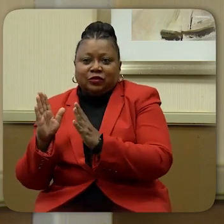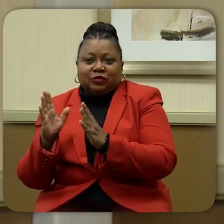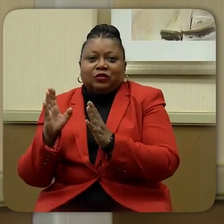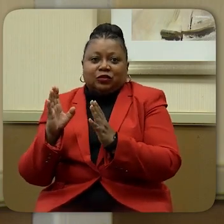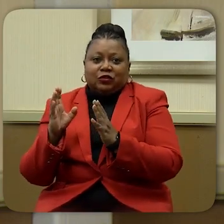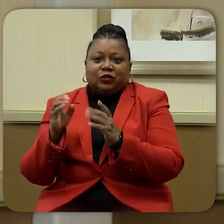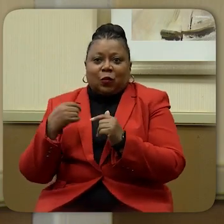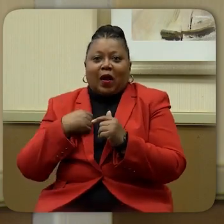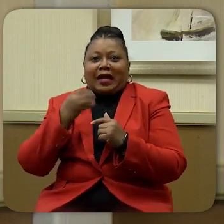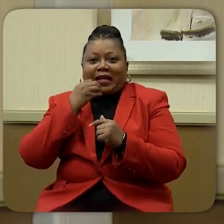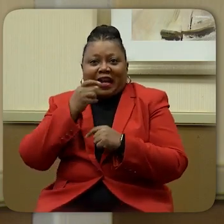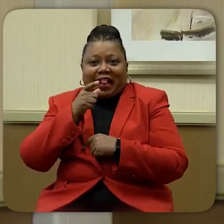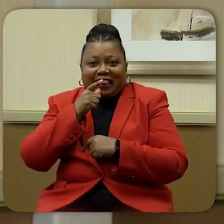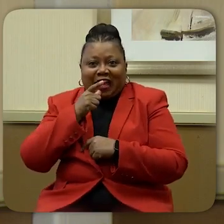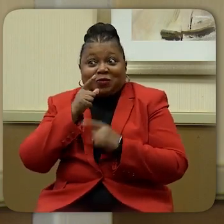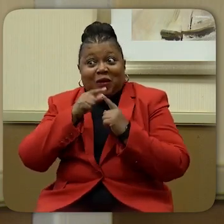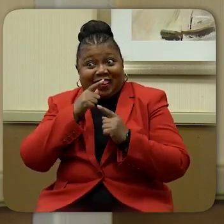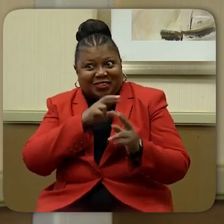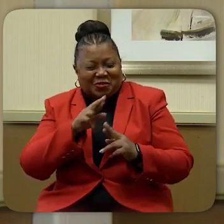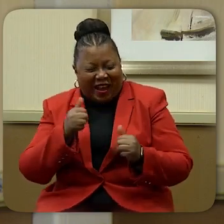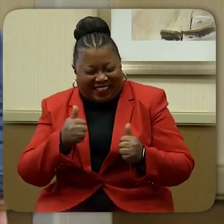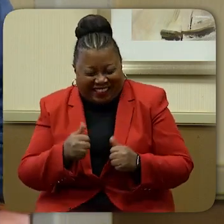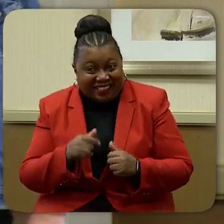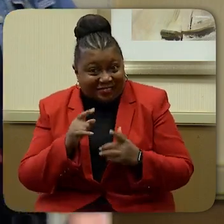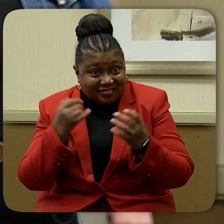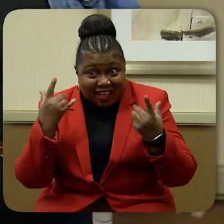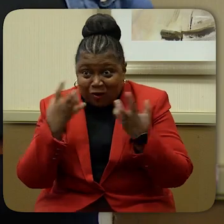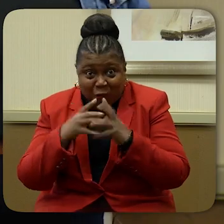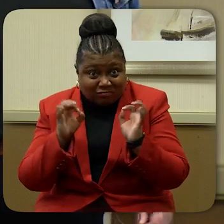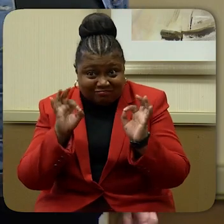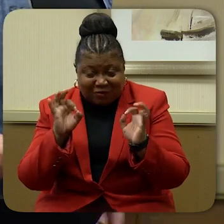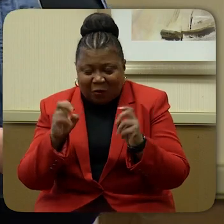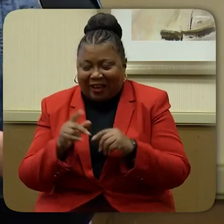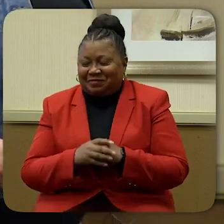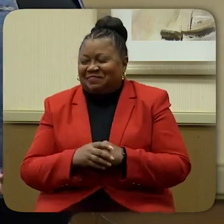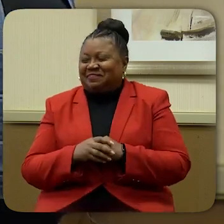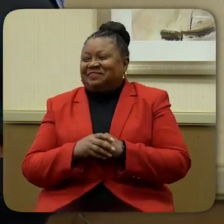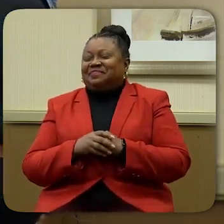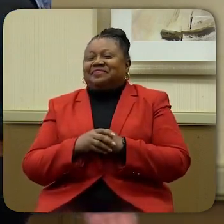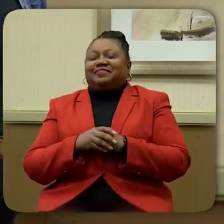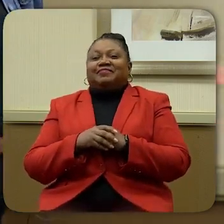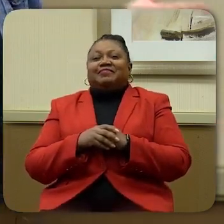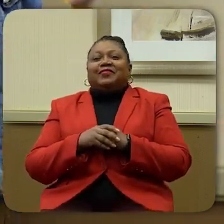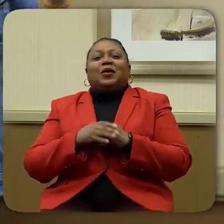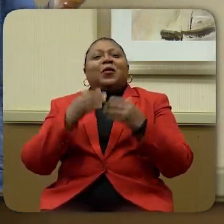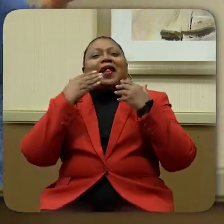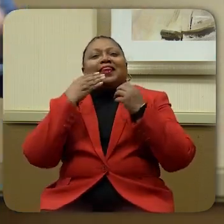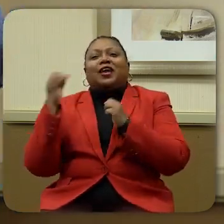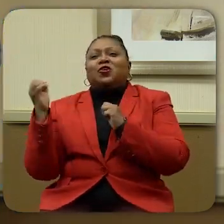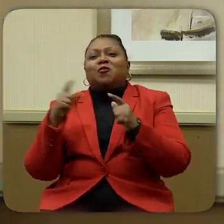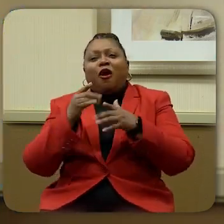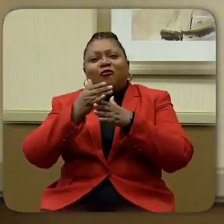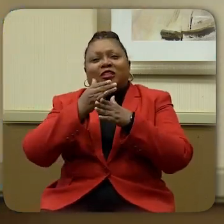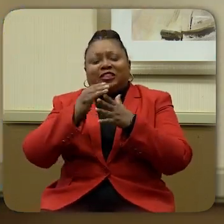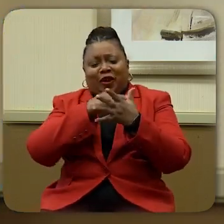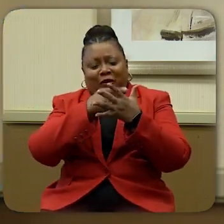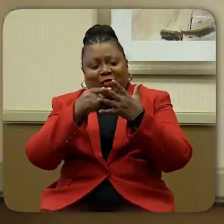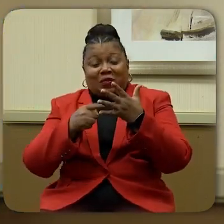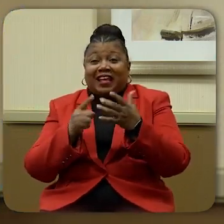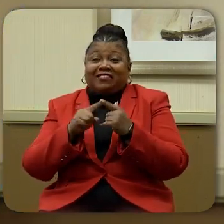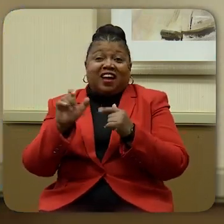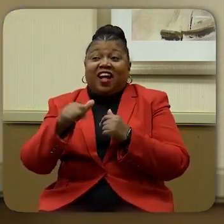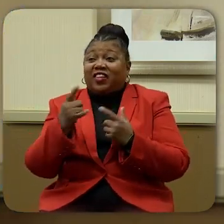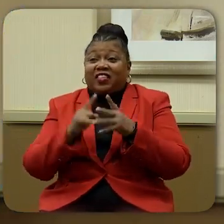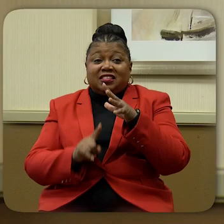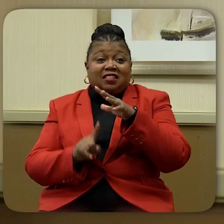are eating lunch when lunch is ready. Does that work for everyone? Okay. All right. Well, thank you all for sharing those things. If there's